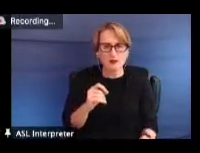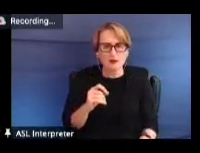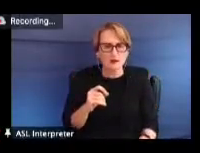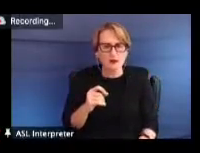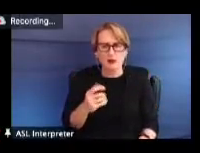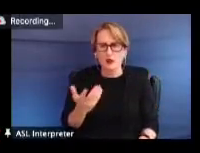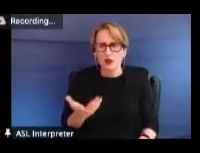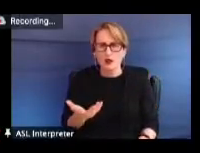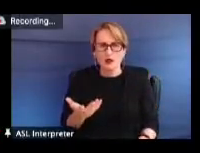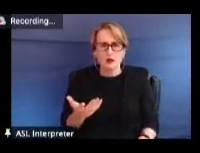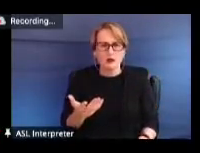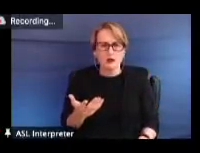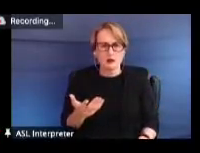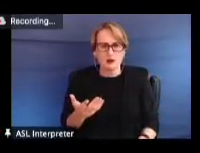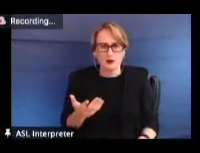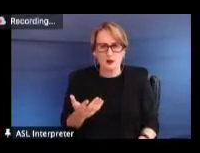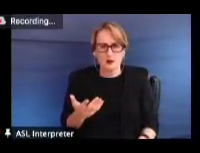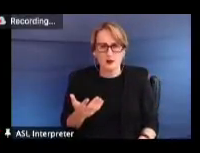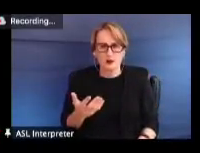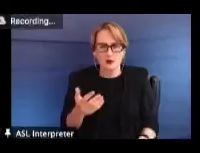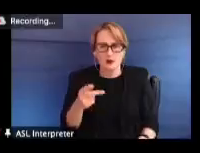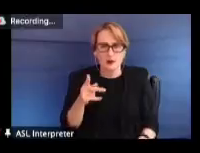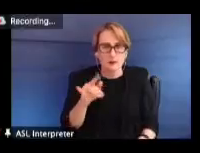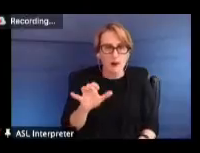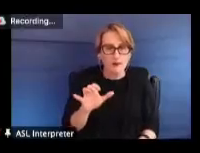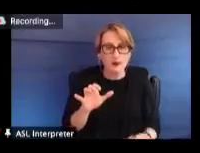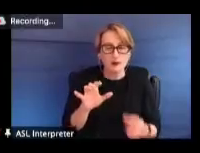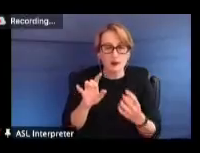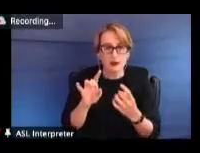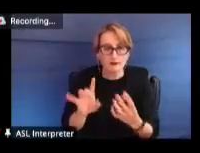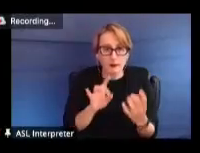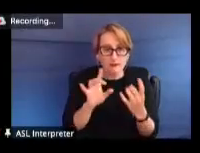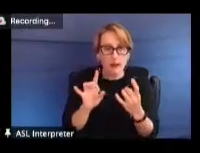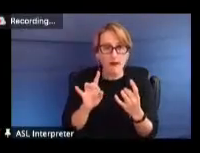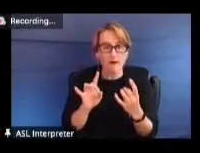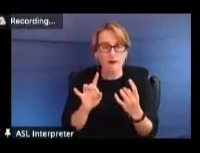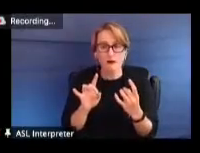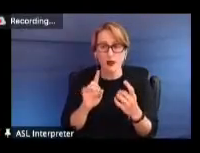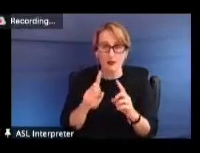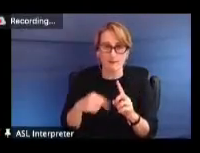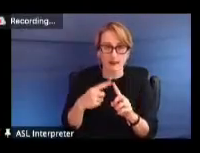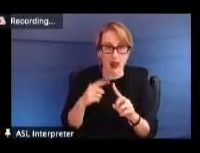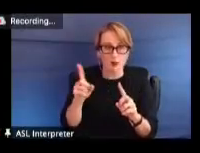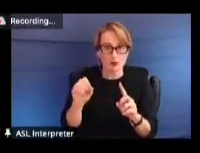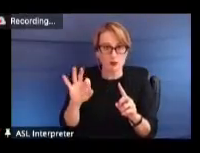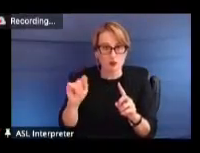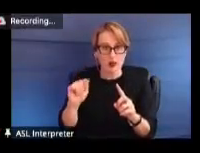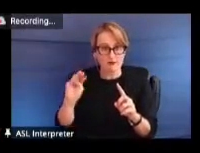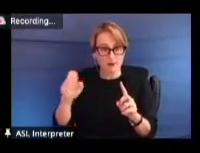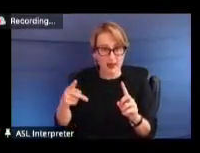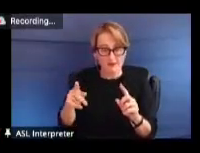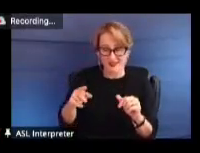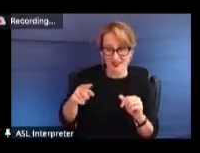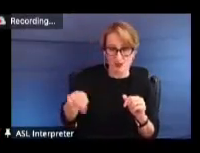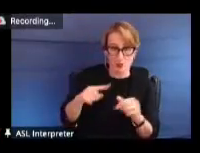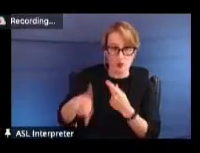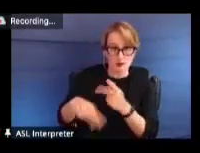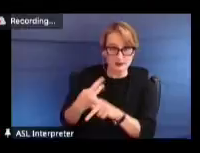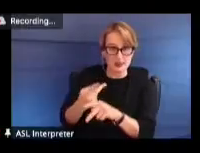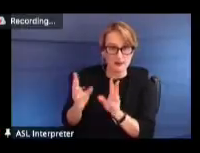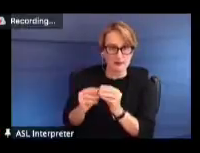our public input, public feedback on our draft maps. What are those meetings going to look like?